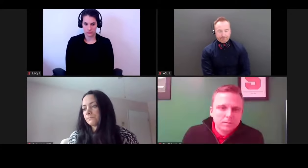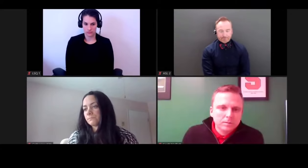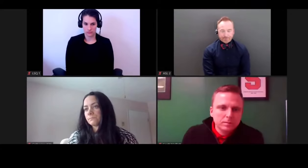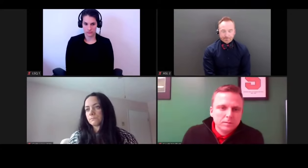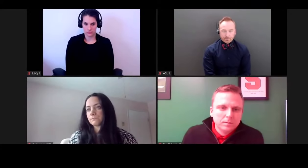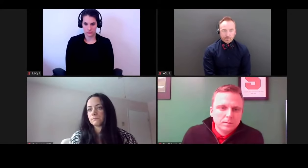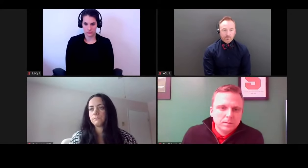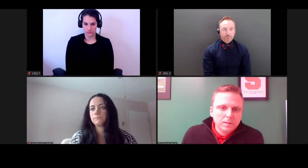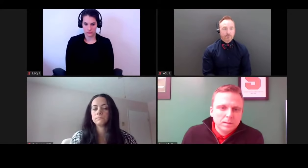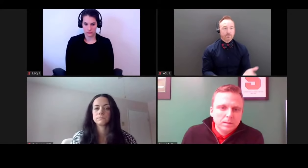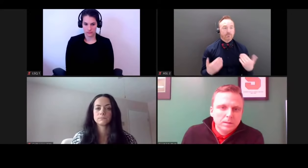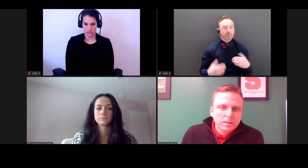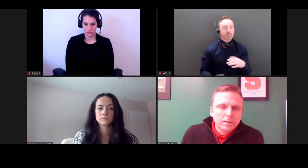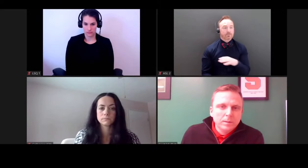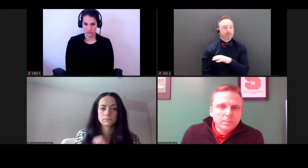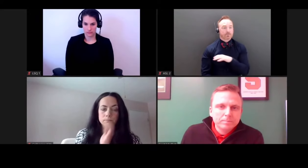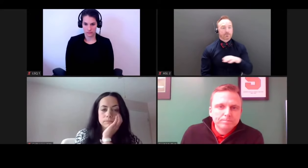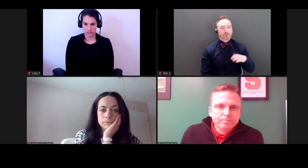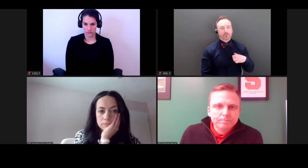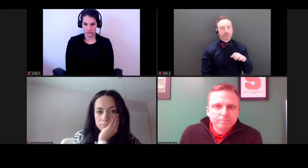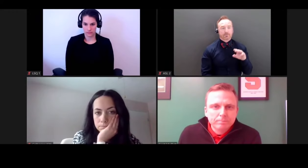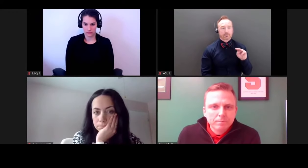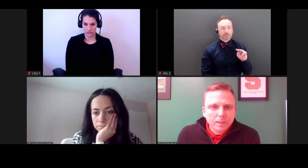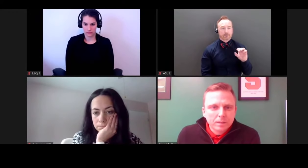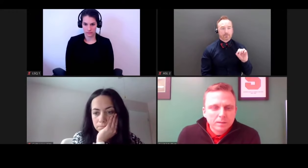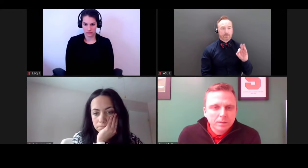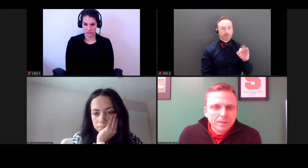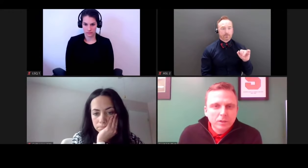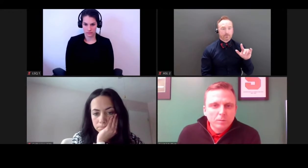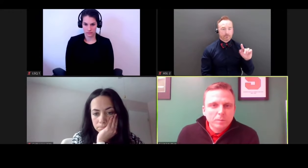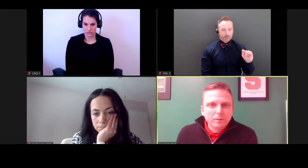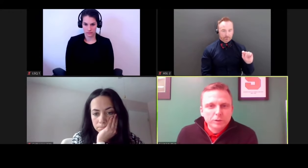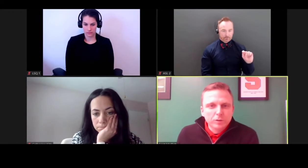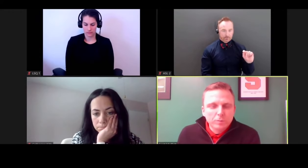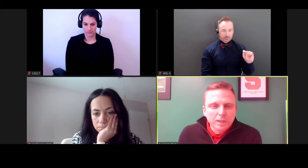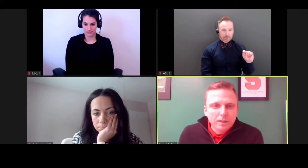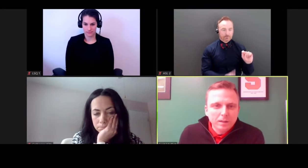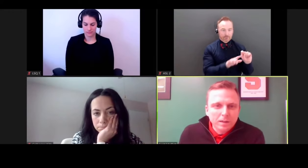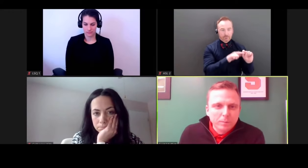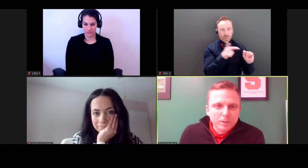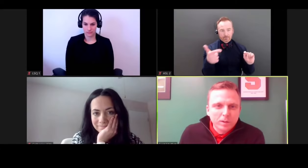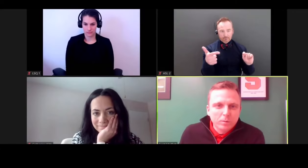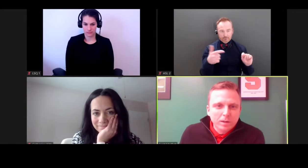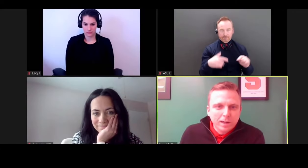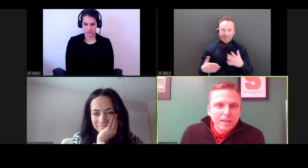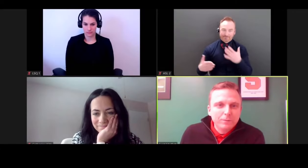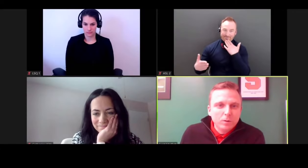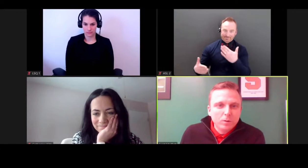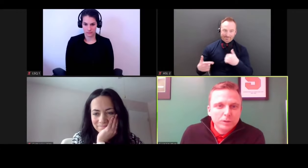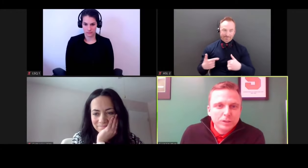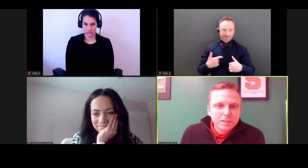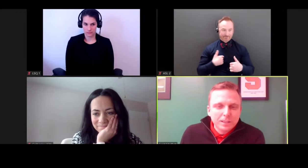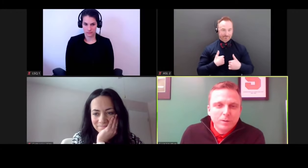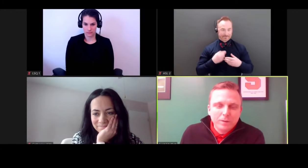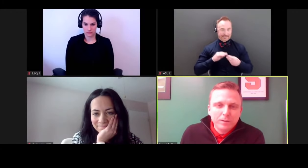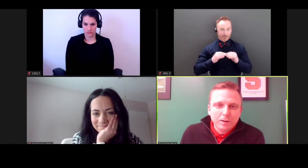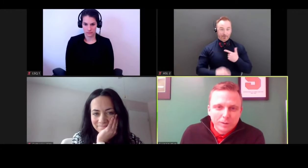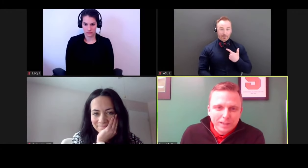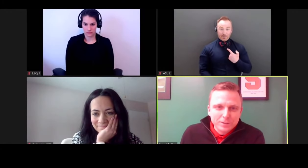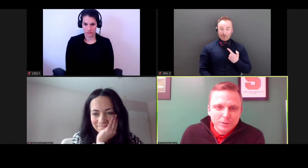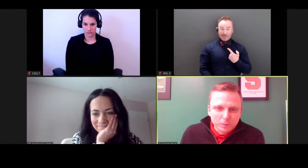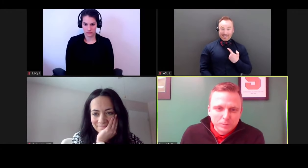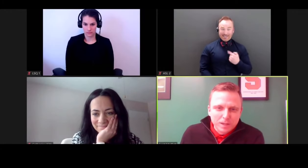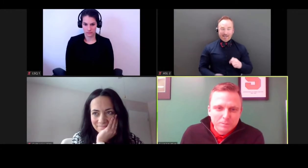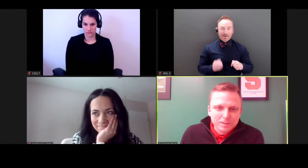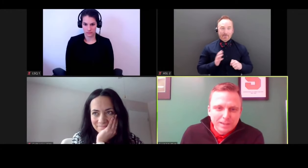Councillor Moffat, followed by Councillor Meehan. Thank you. By virtue of being number 21, I have no questions that you haven't already